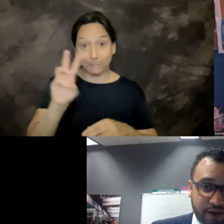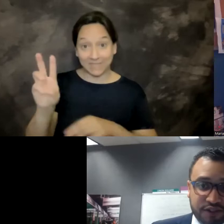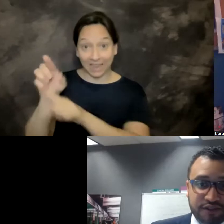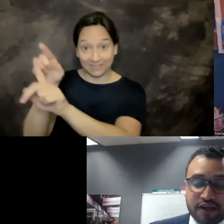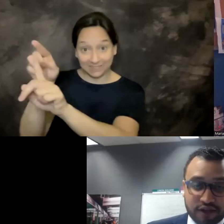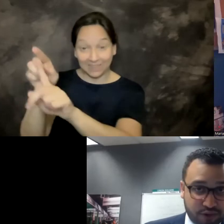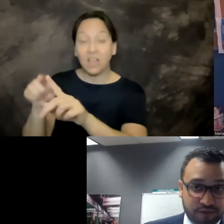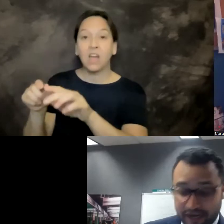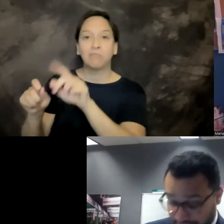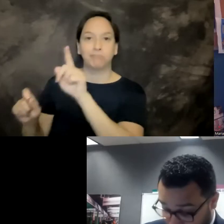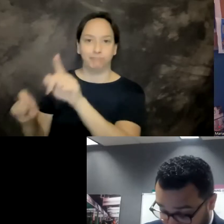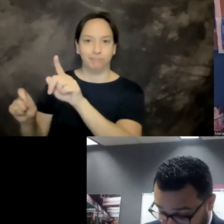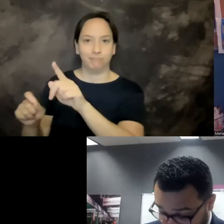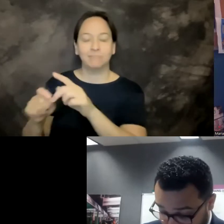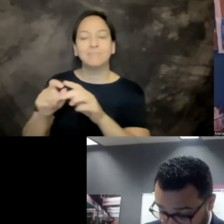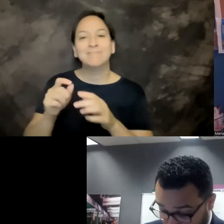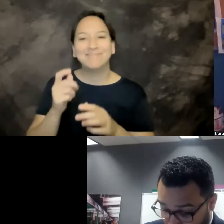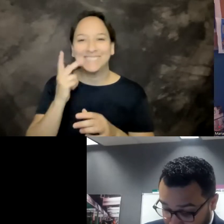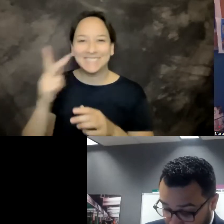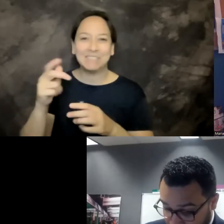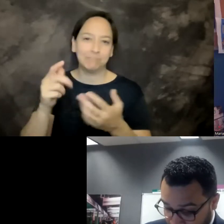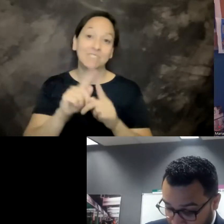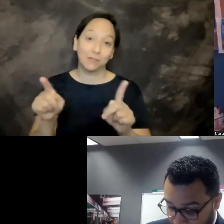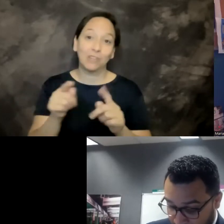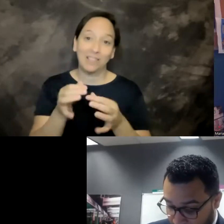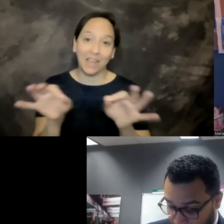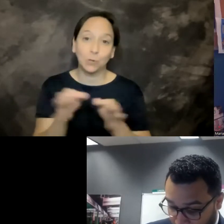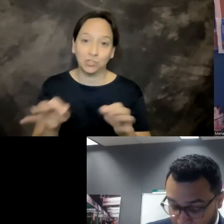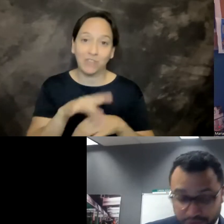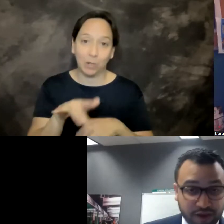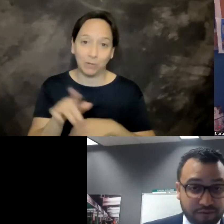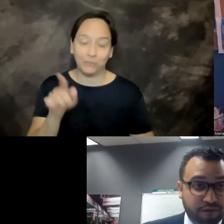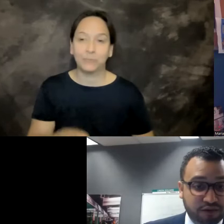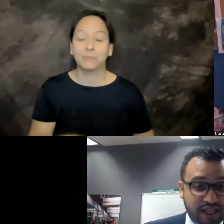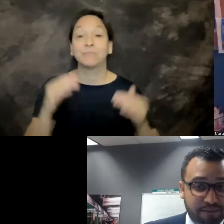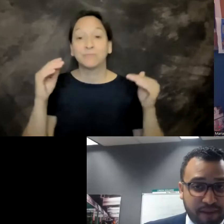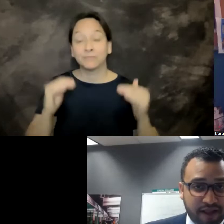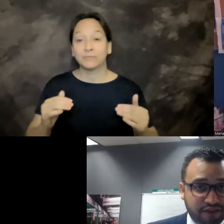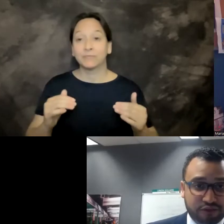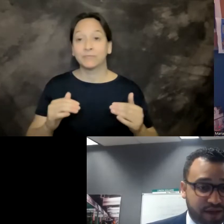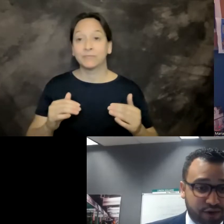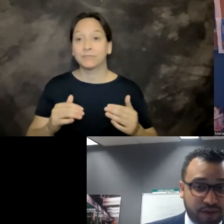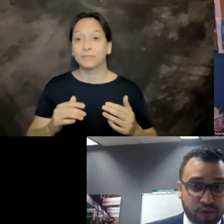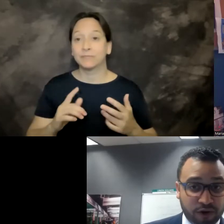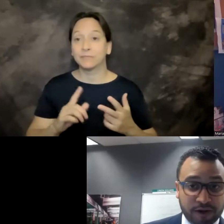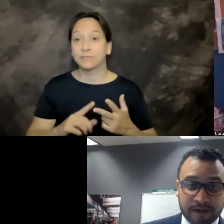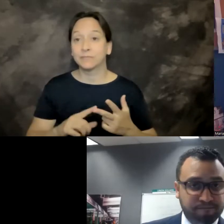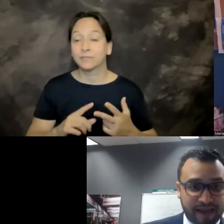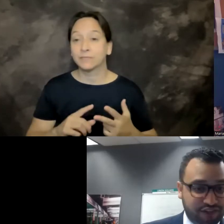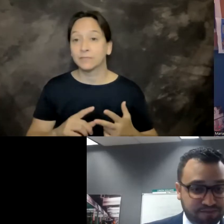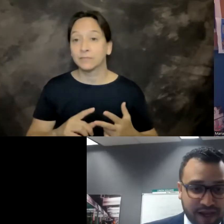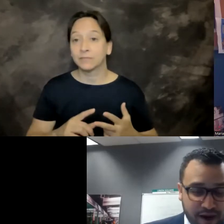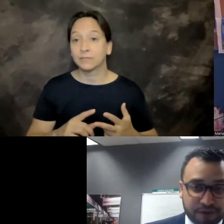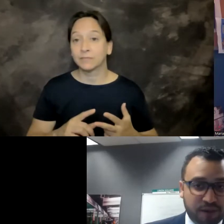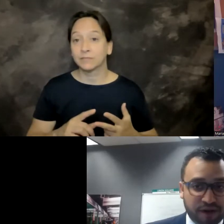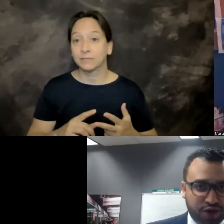different languages. So that is another accessibility option. And then the other thing for folks to keep in mind, and this could be a little bit more, I